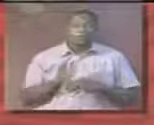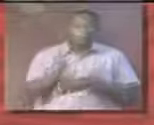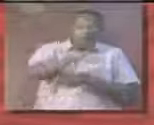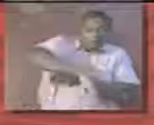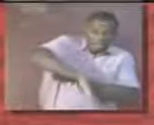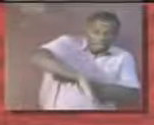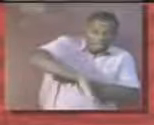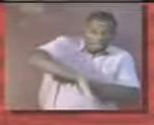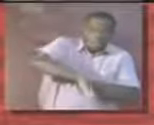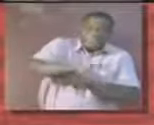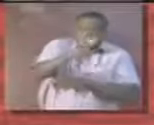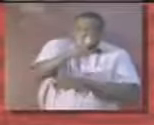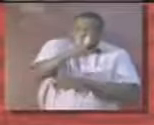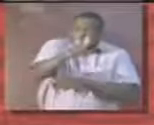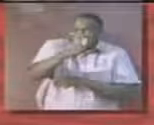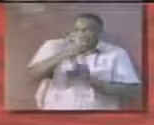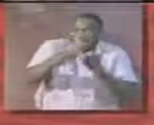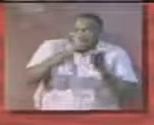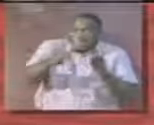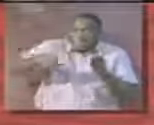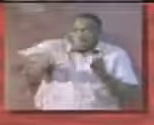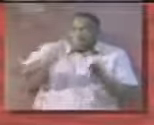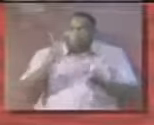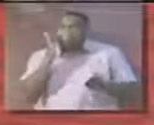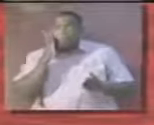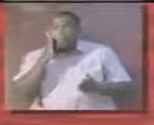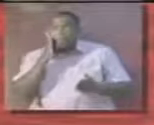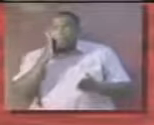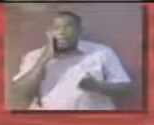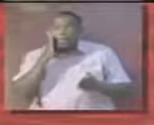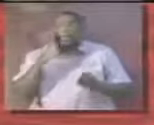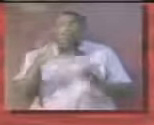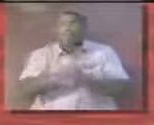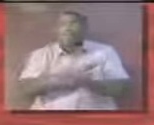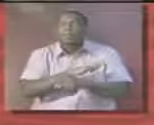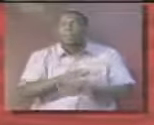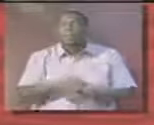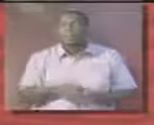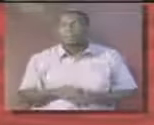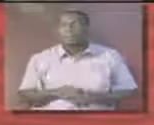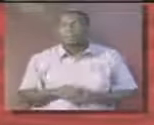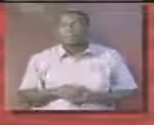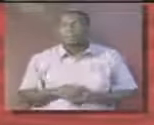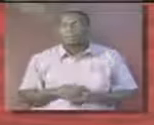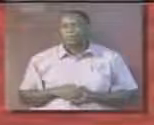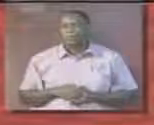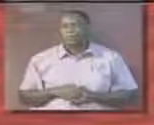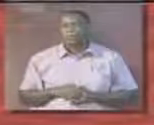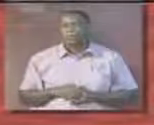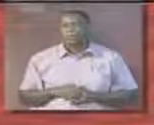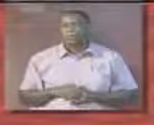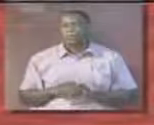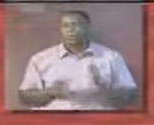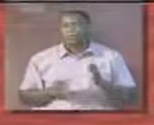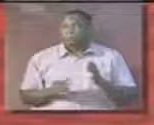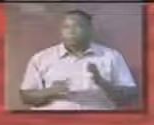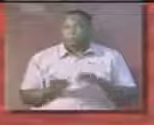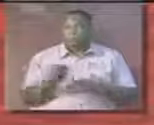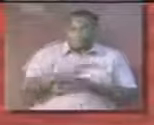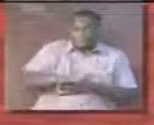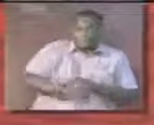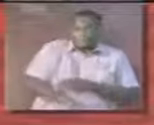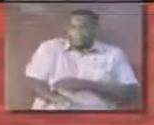up. So between yesterday afternoon and 10 a.m. this morning, we had 10 patients being admitted into